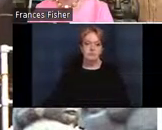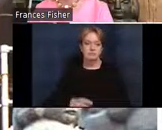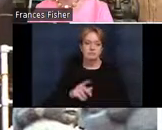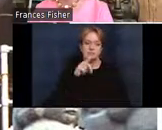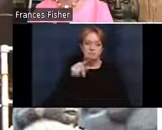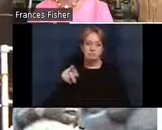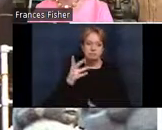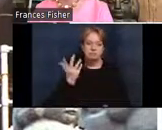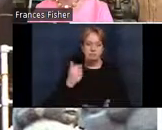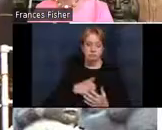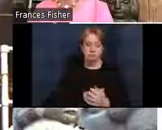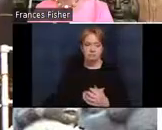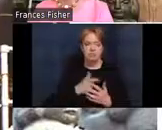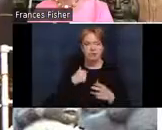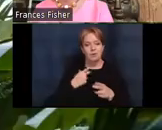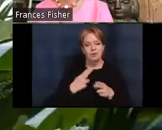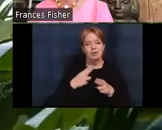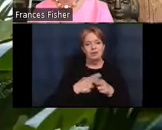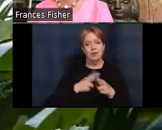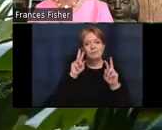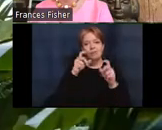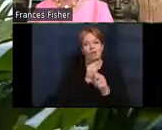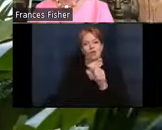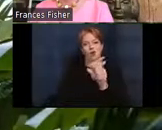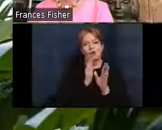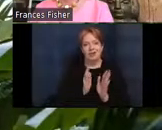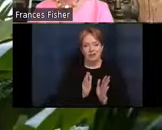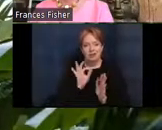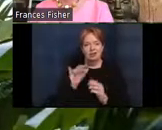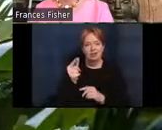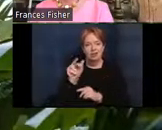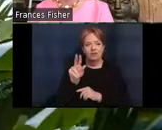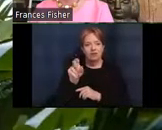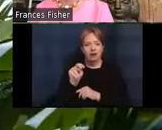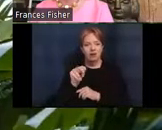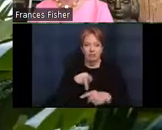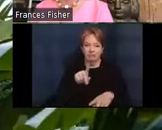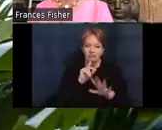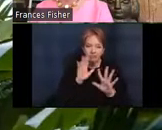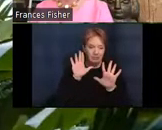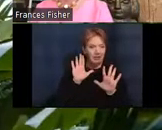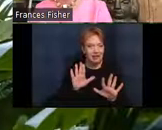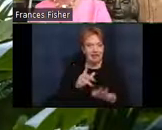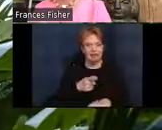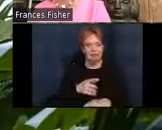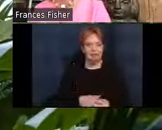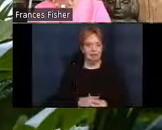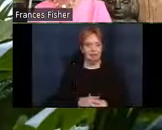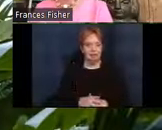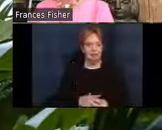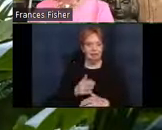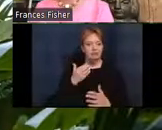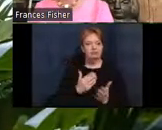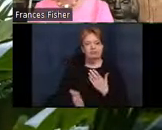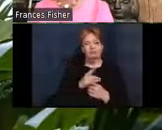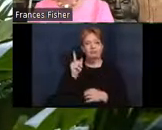we do refer to them as the guardians of the gardens, and they have a spectacular presence. And no matter where you stand around